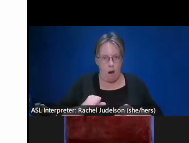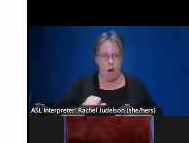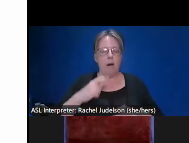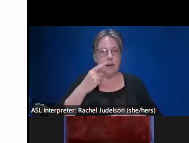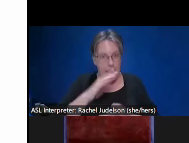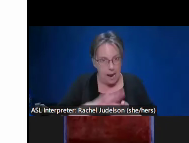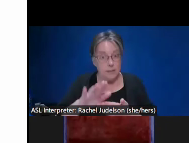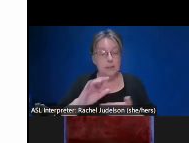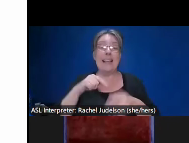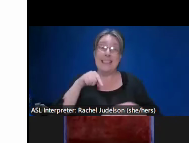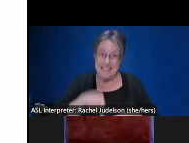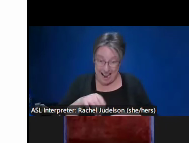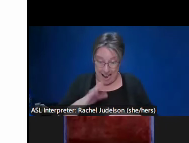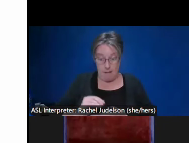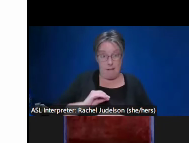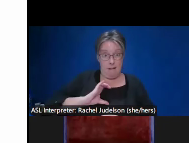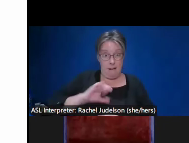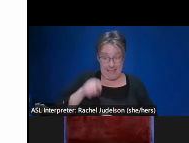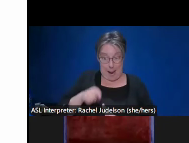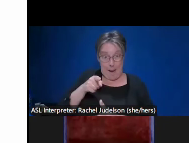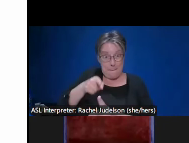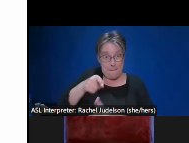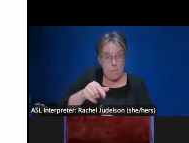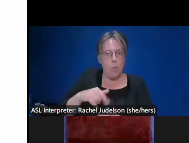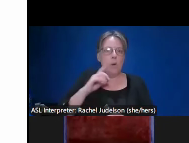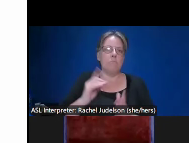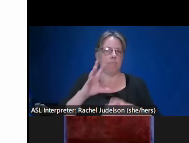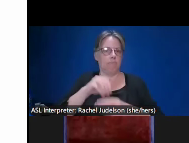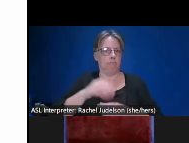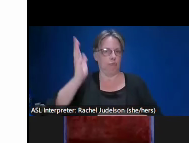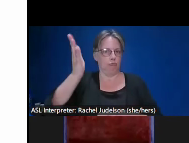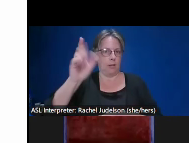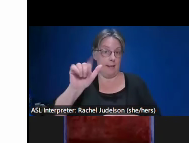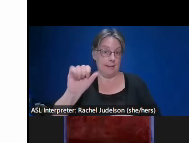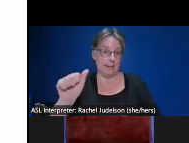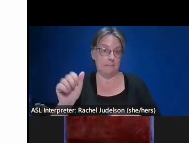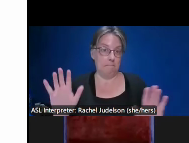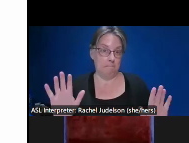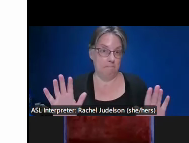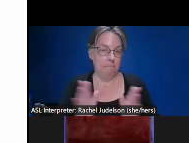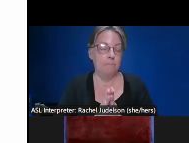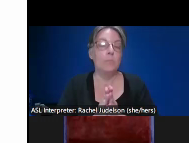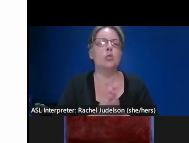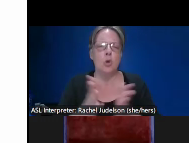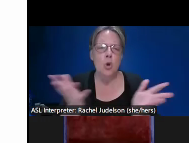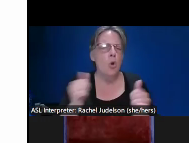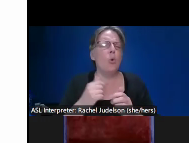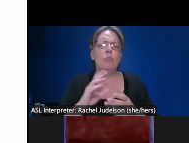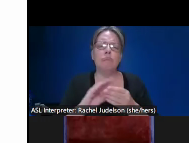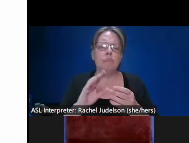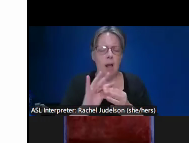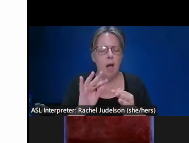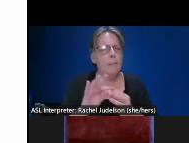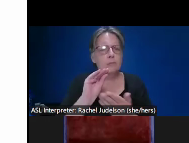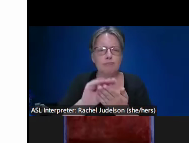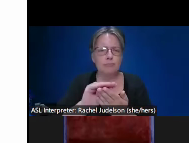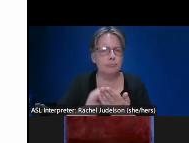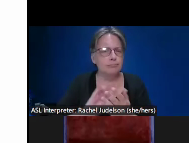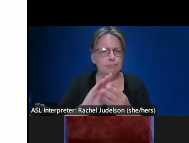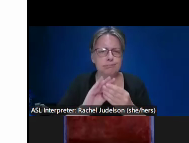their presentation at the LSA meeting. So go ahead and put your thoughts down in there, primarily aimed at